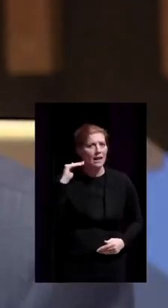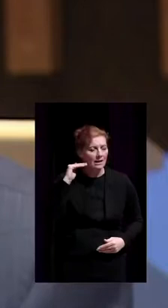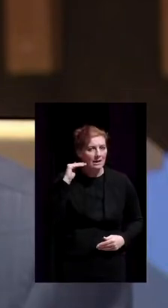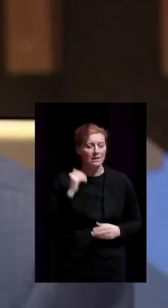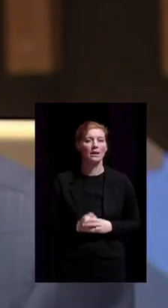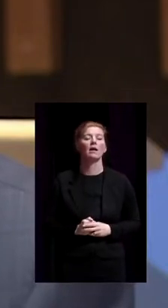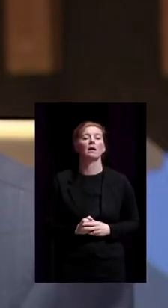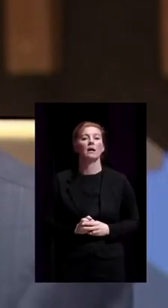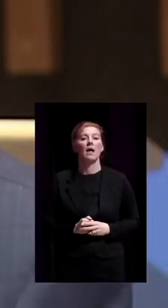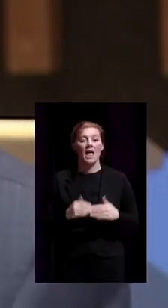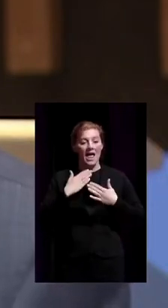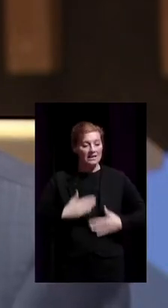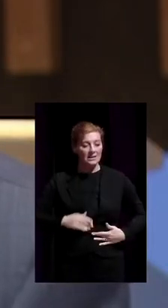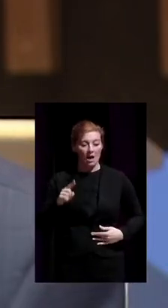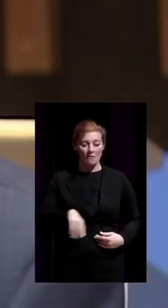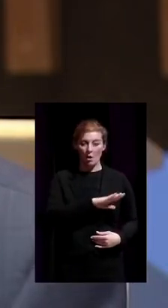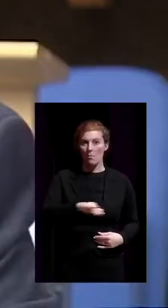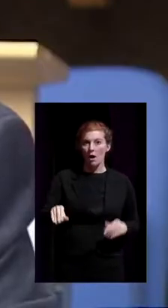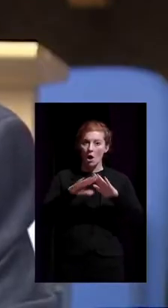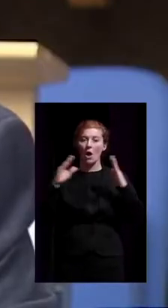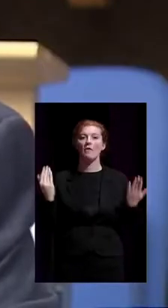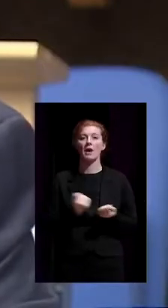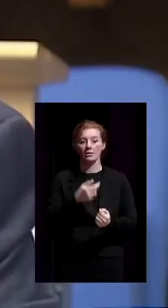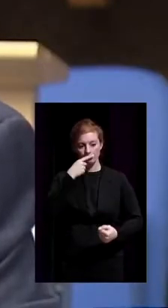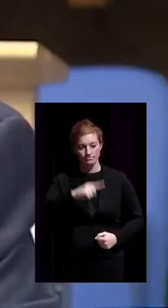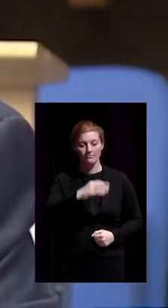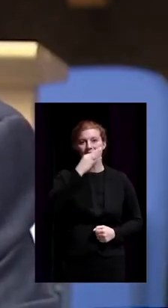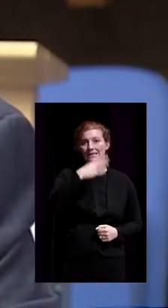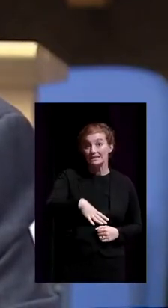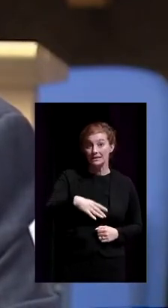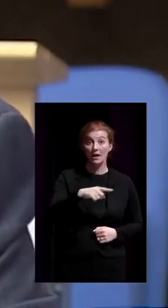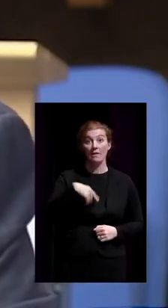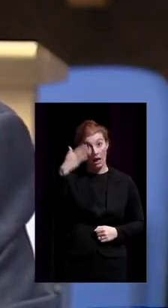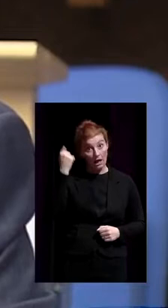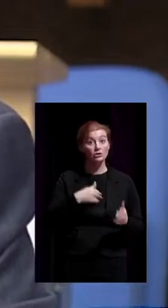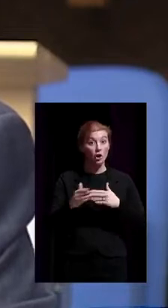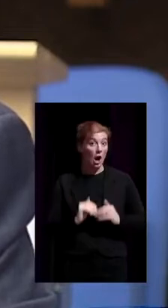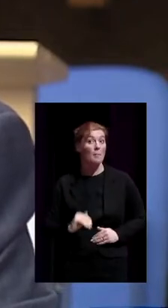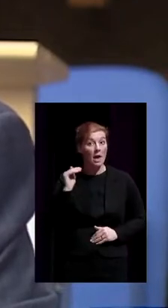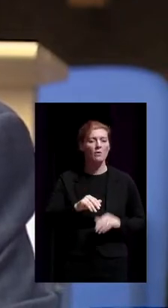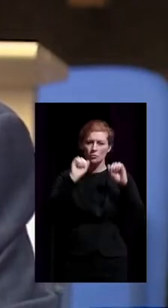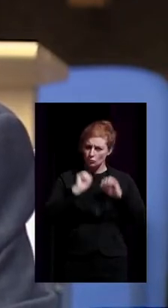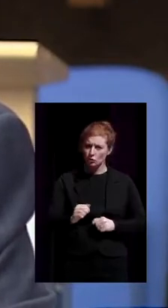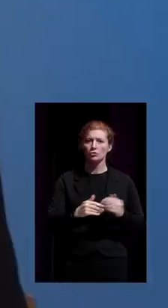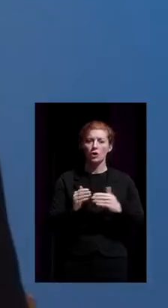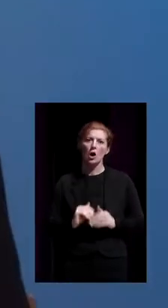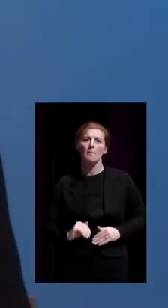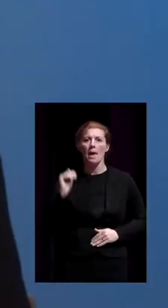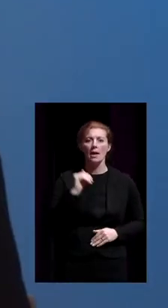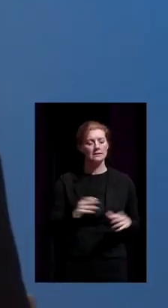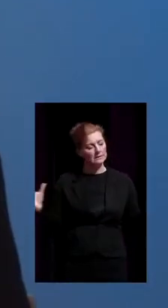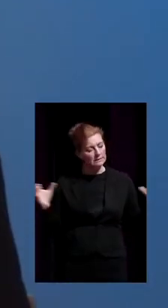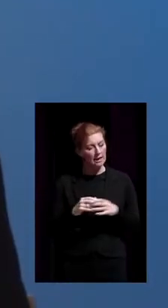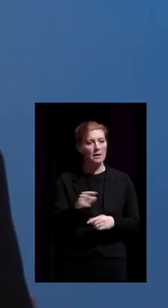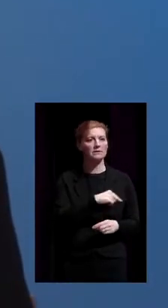of children everywhere is at risk. We can do more. And we must do more. Together,